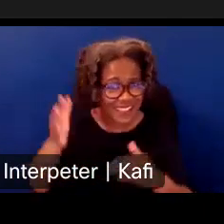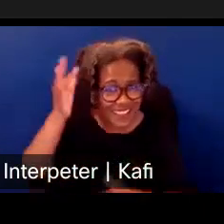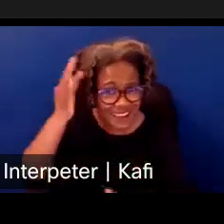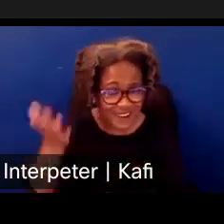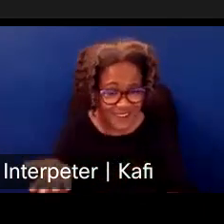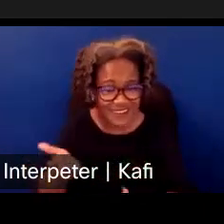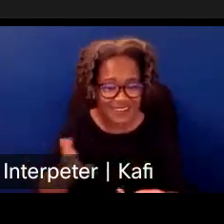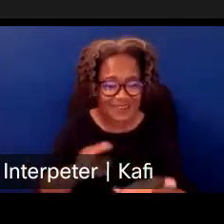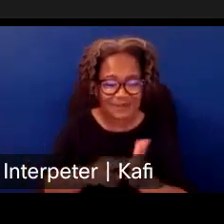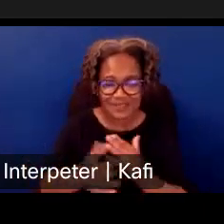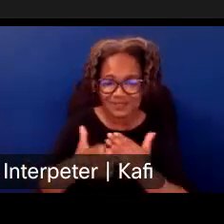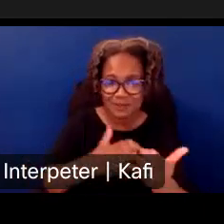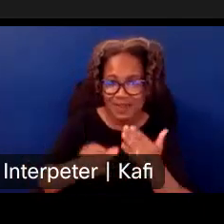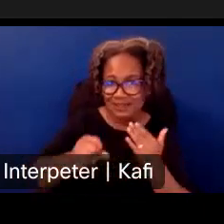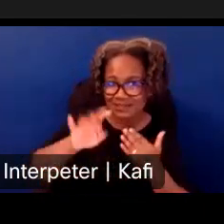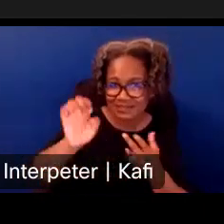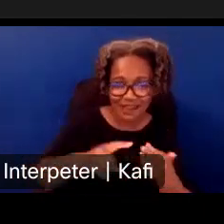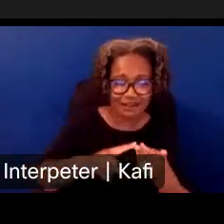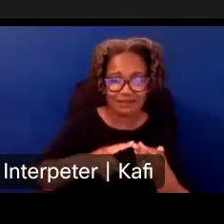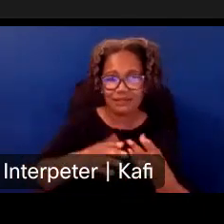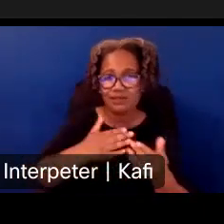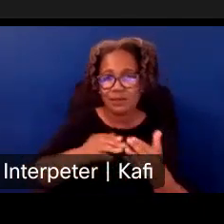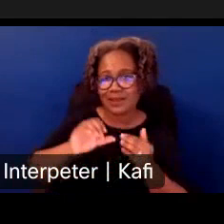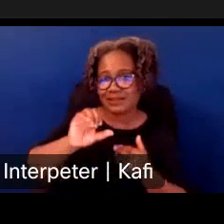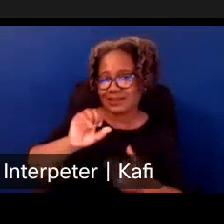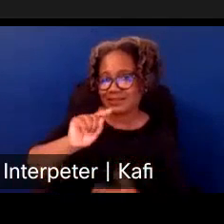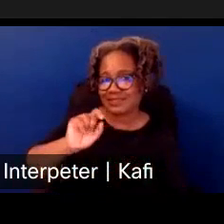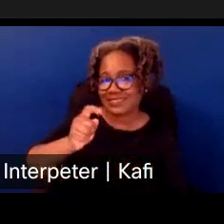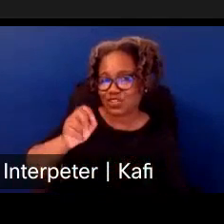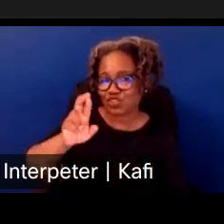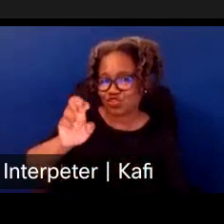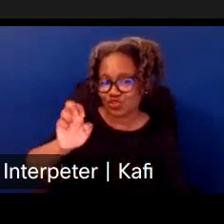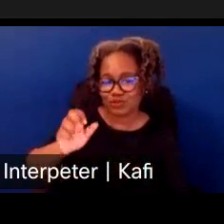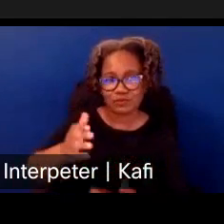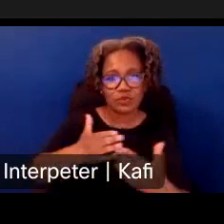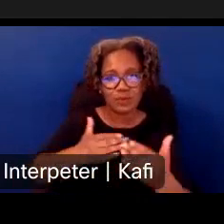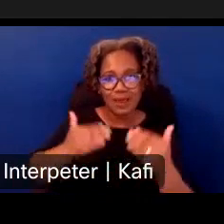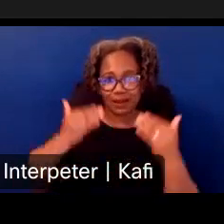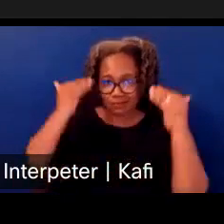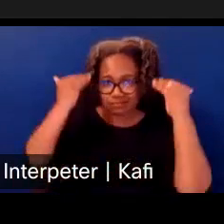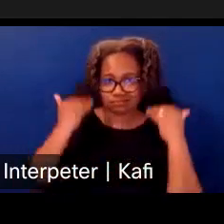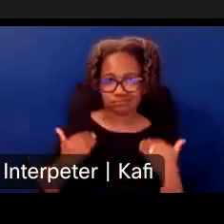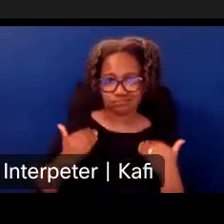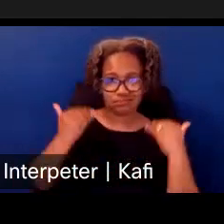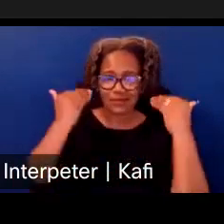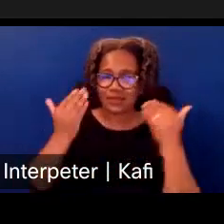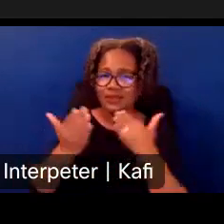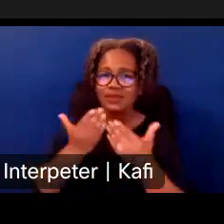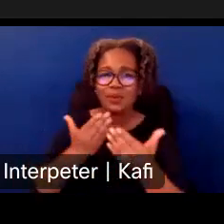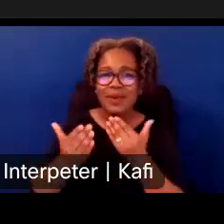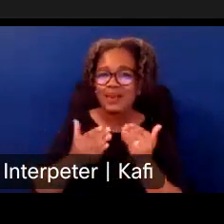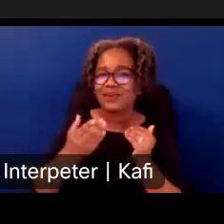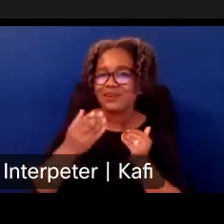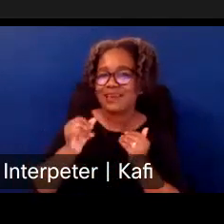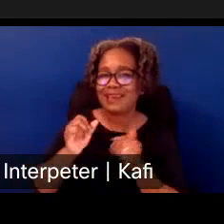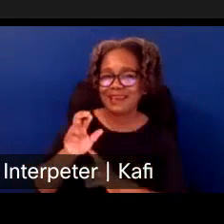the hairstyle or the texture or whatever, the length, whatever, that there should be more understanding that hair is hair, and that should